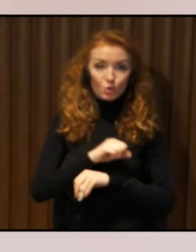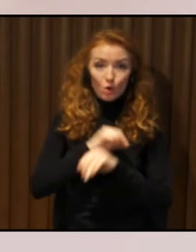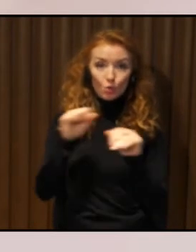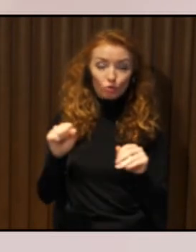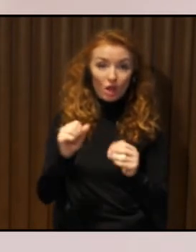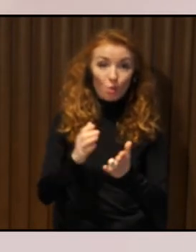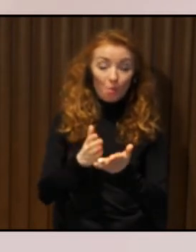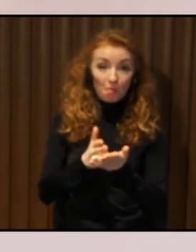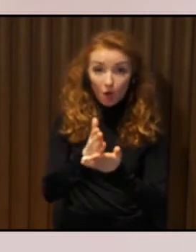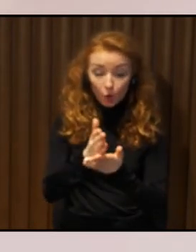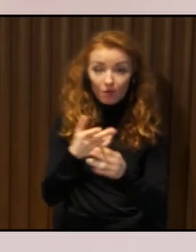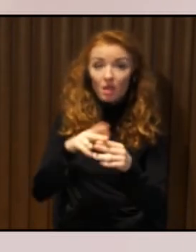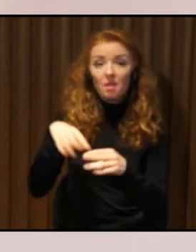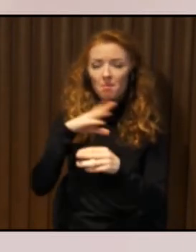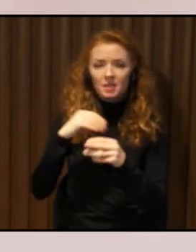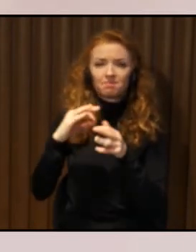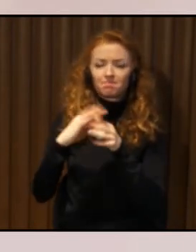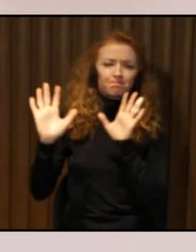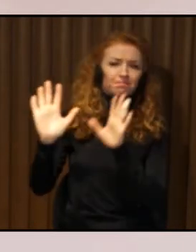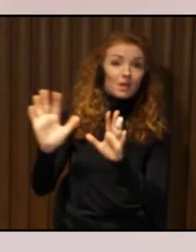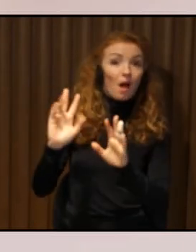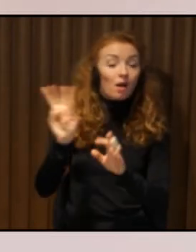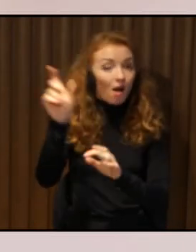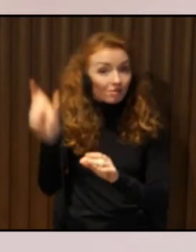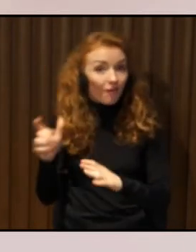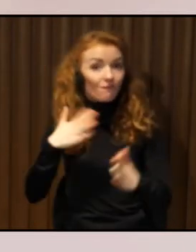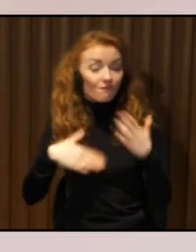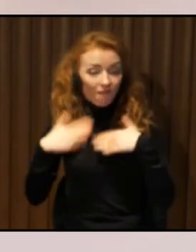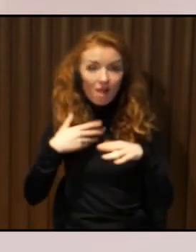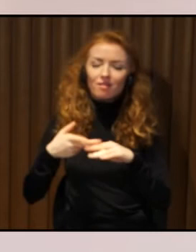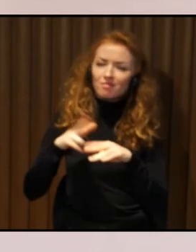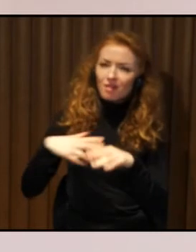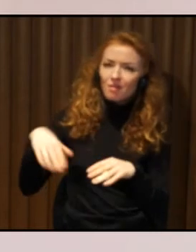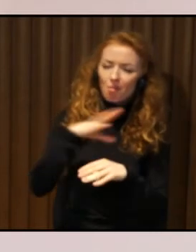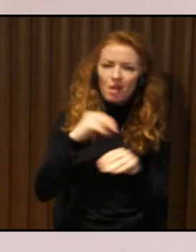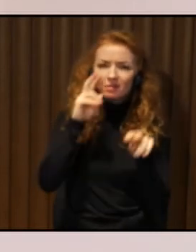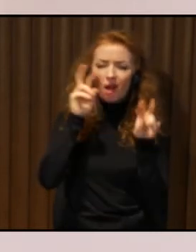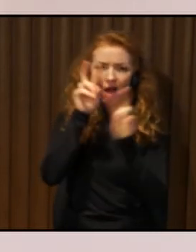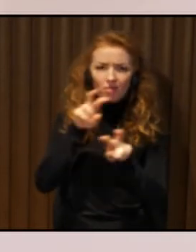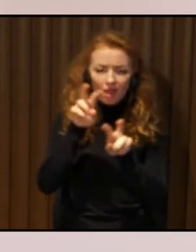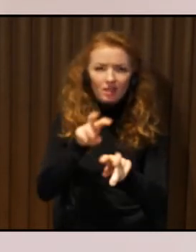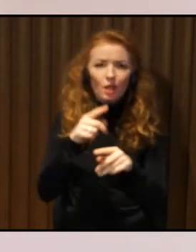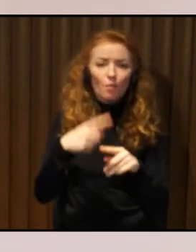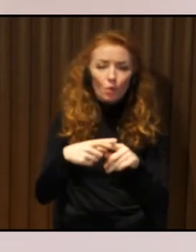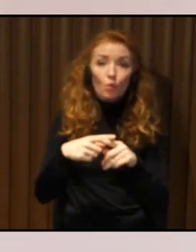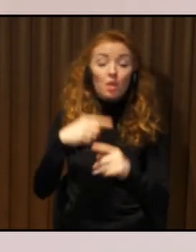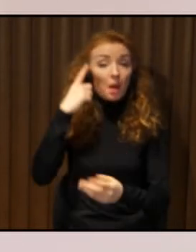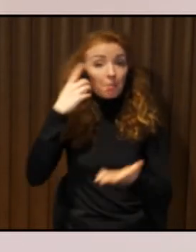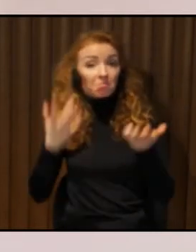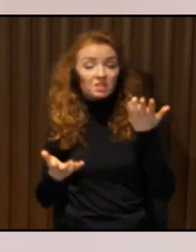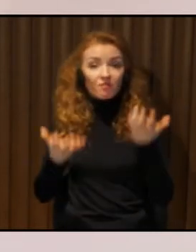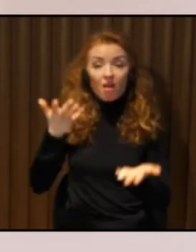means for his service. And that is something we need to analyze, and we need to take under consideration